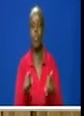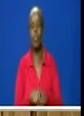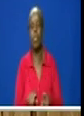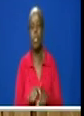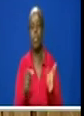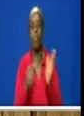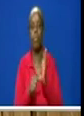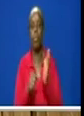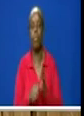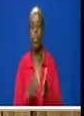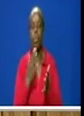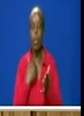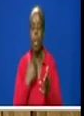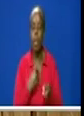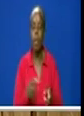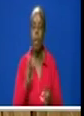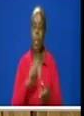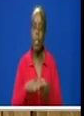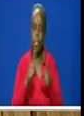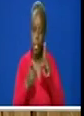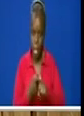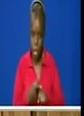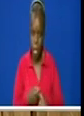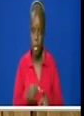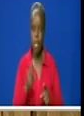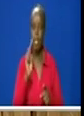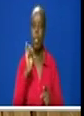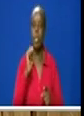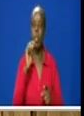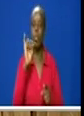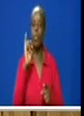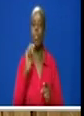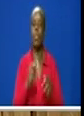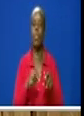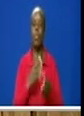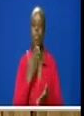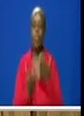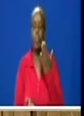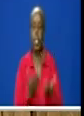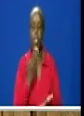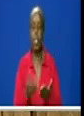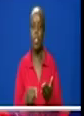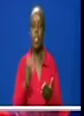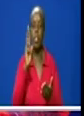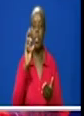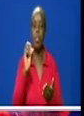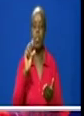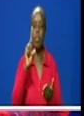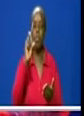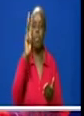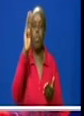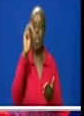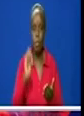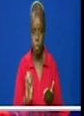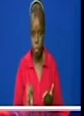what we call a standard unit of measuring volume. Standard unit of measuring volume.